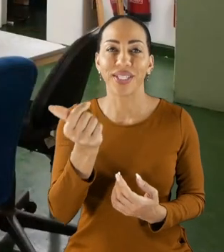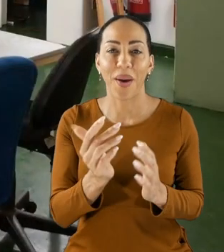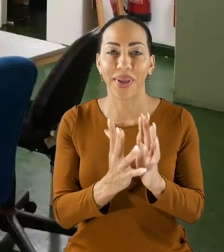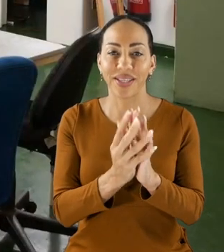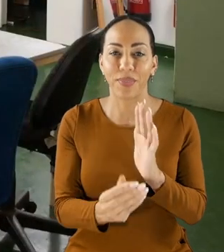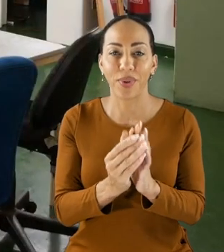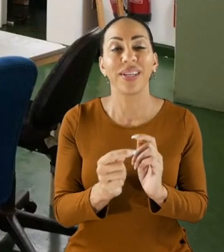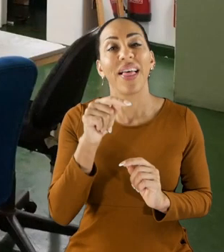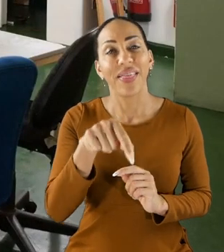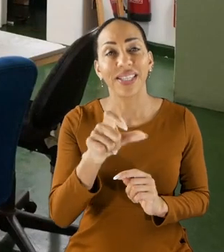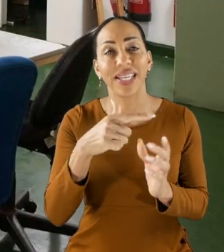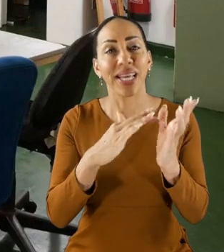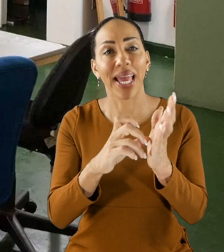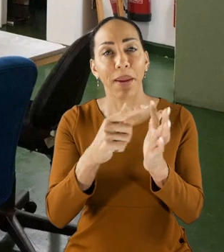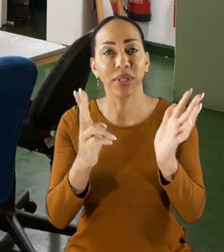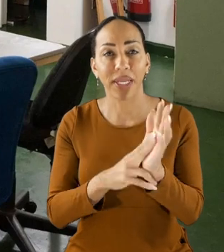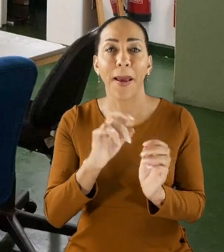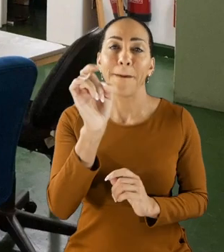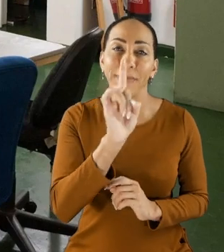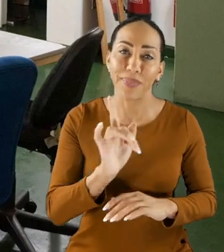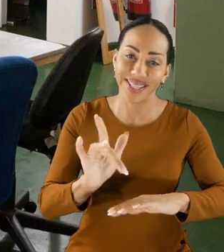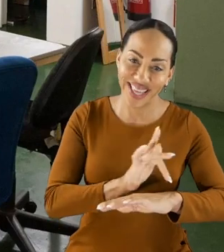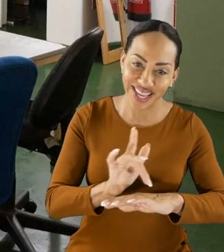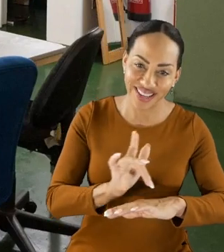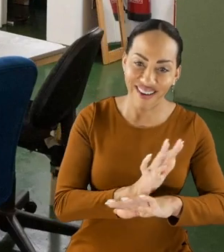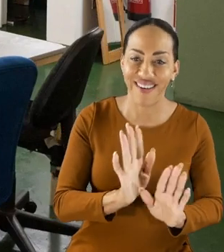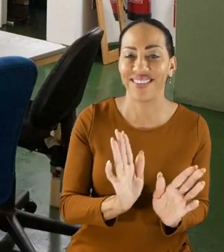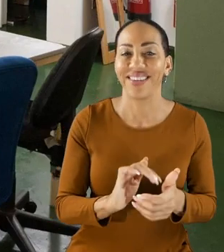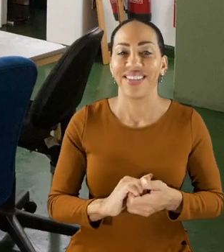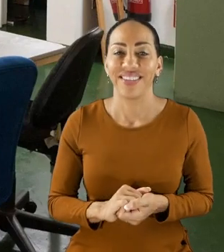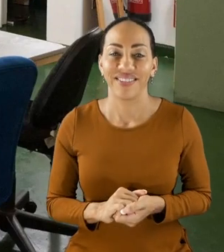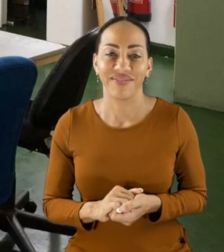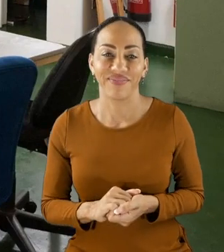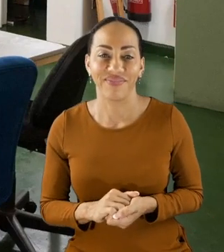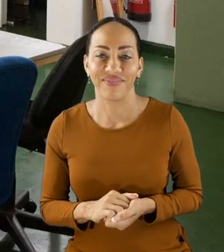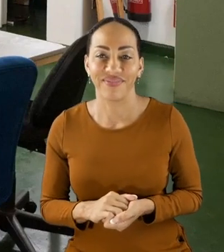just some examples before I go on to the slight next bit. Now this is obviously Camden, this is Camden People's Theatre.